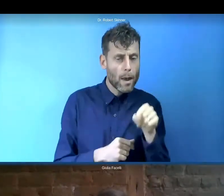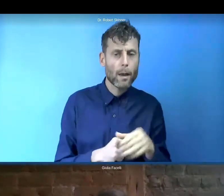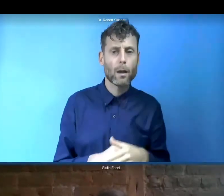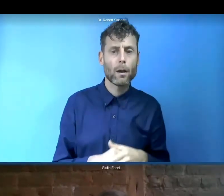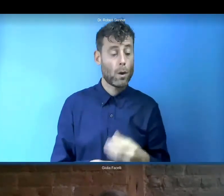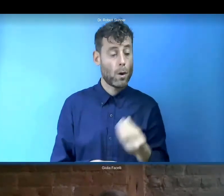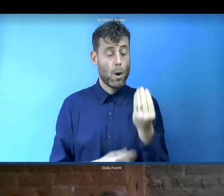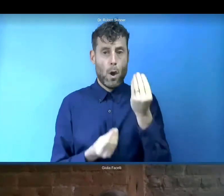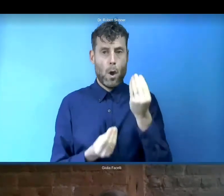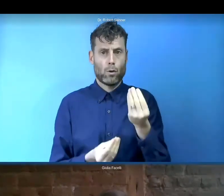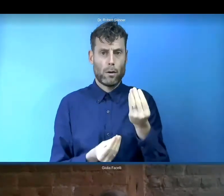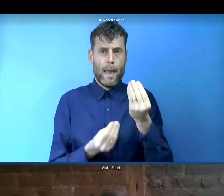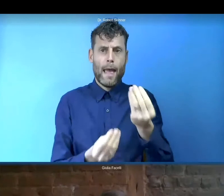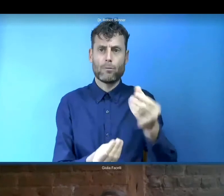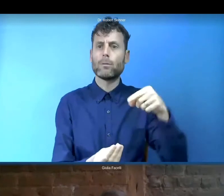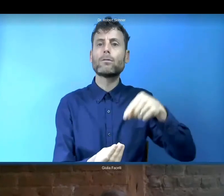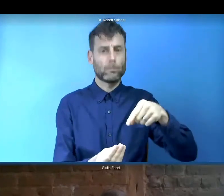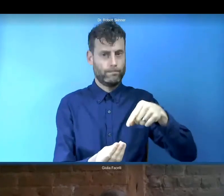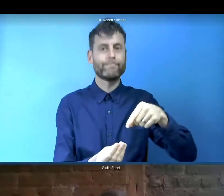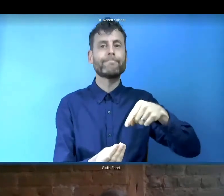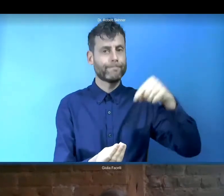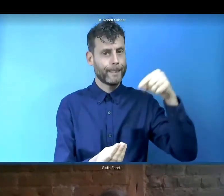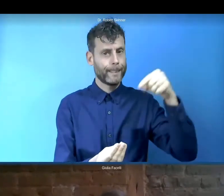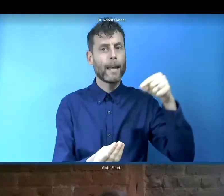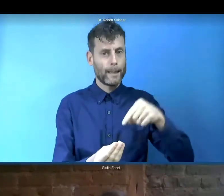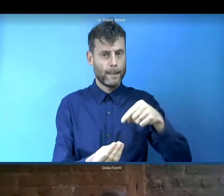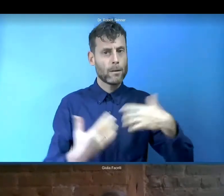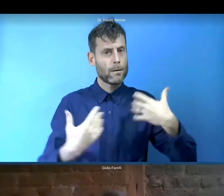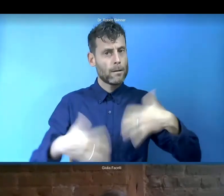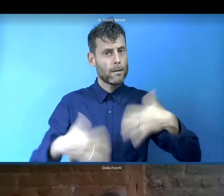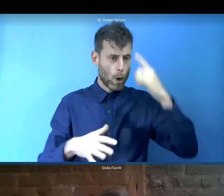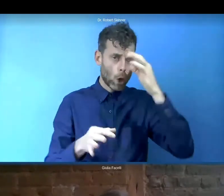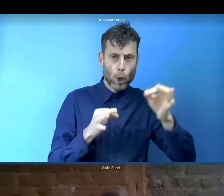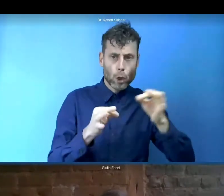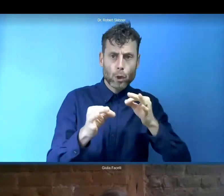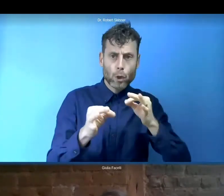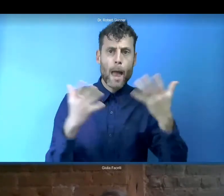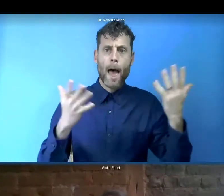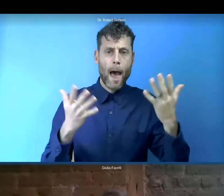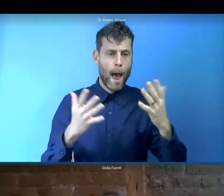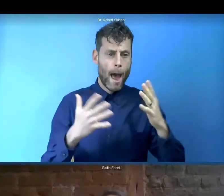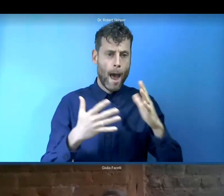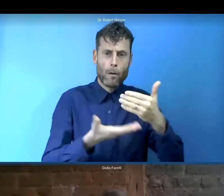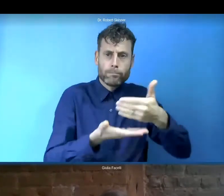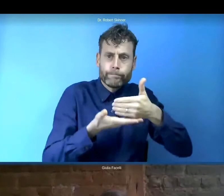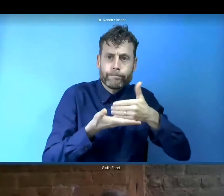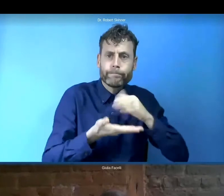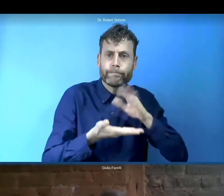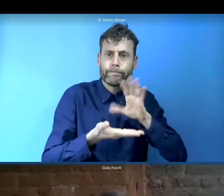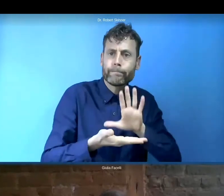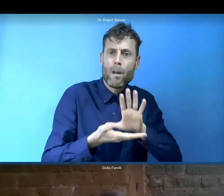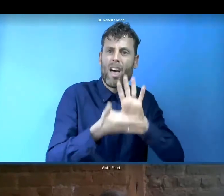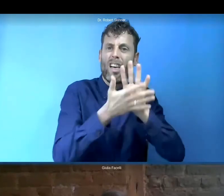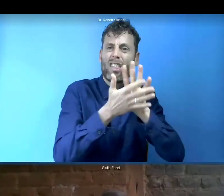cultural heritage is truly recognized today as a sustainable strategic resource, for our societies, of course, and environment, but also for the